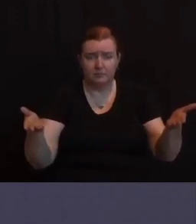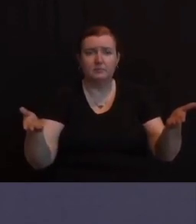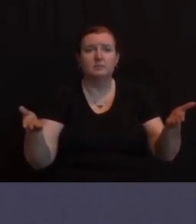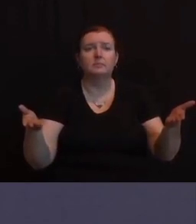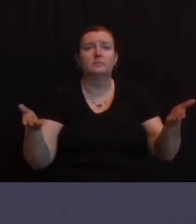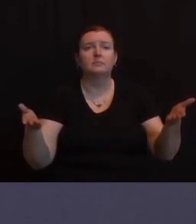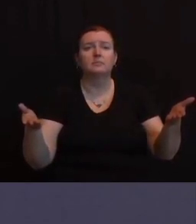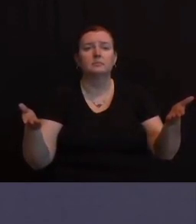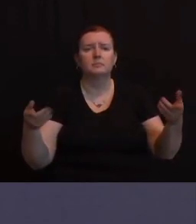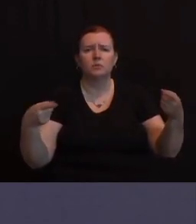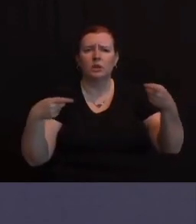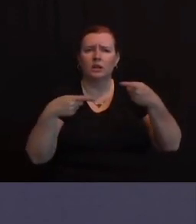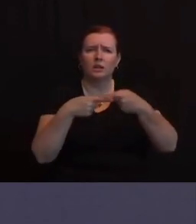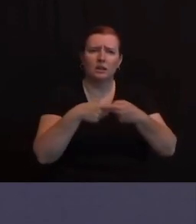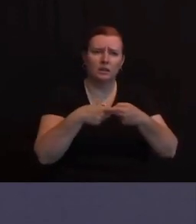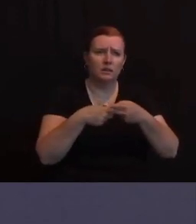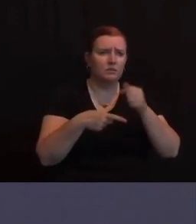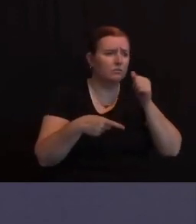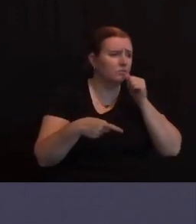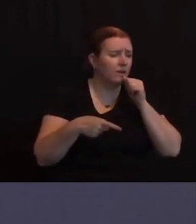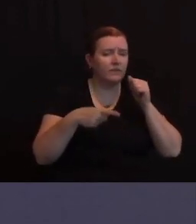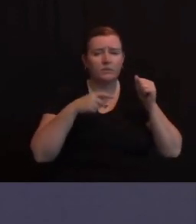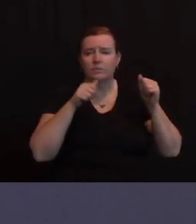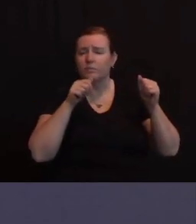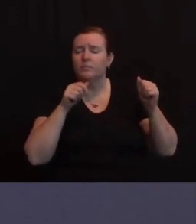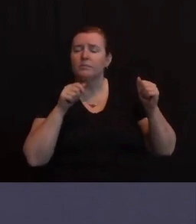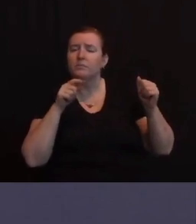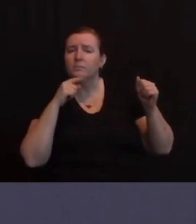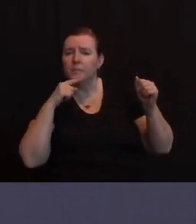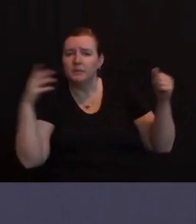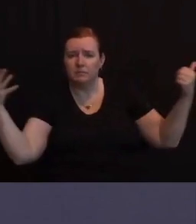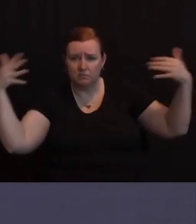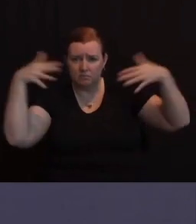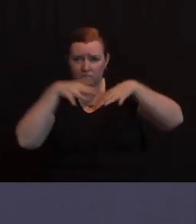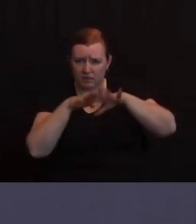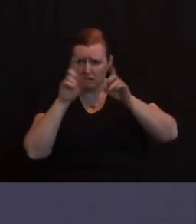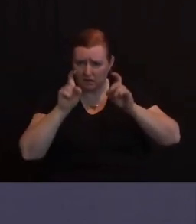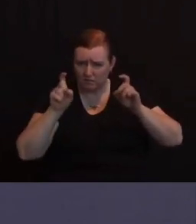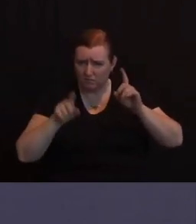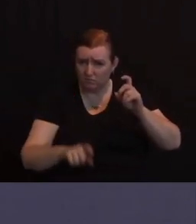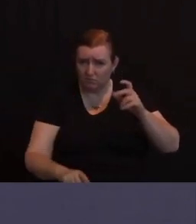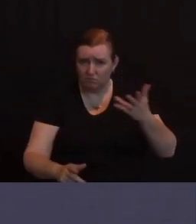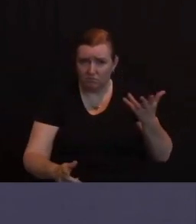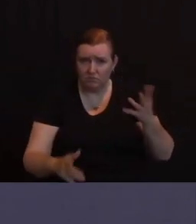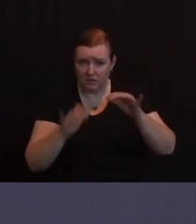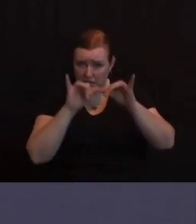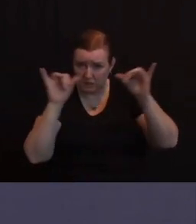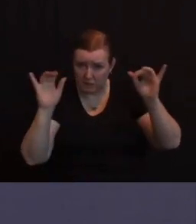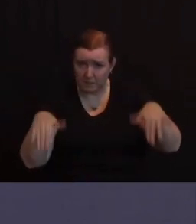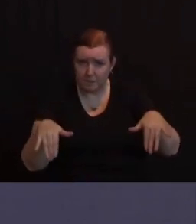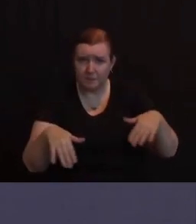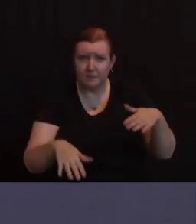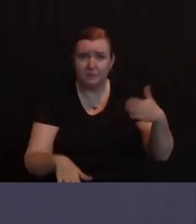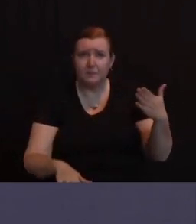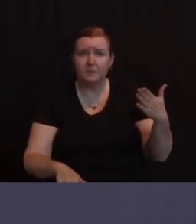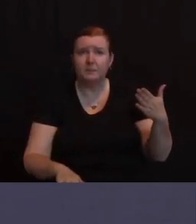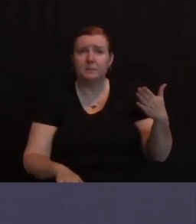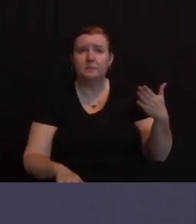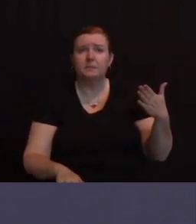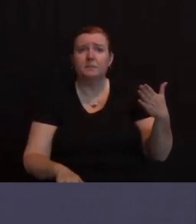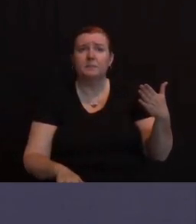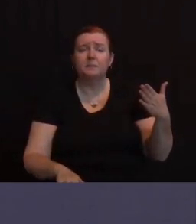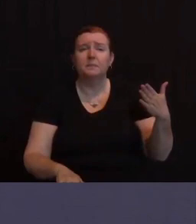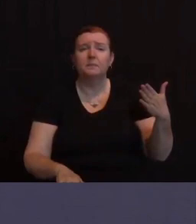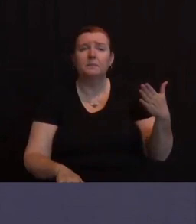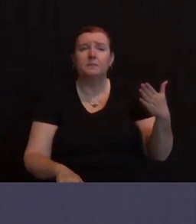surge? How else will this statewide model benefit New Jersey's fight against COVID? Was it difficult to secure the funding for this as other